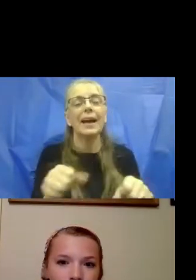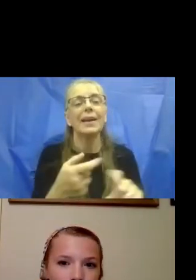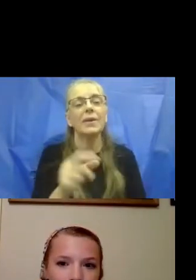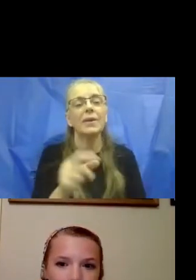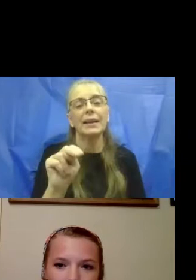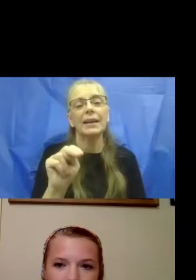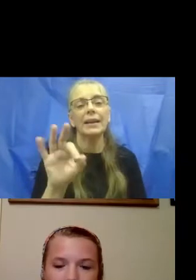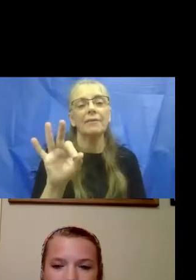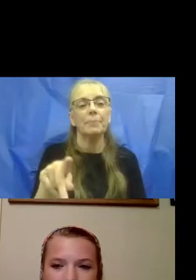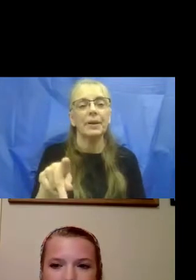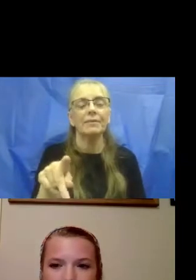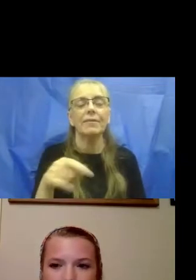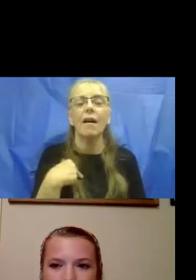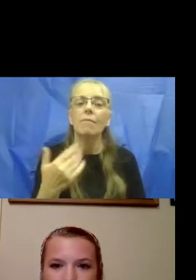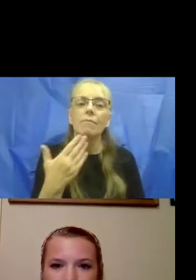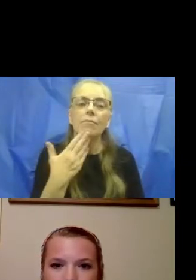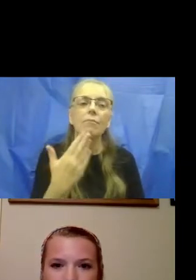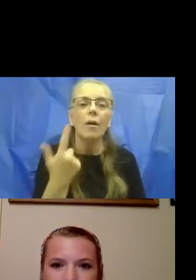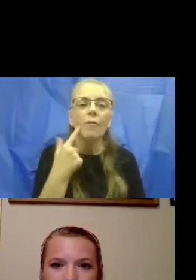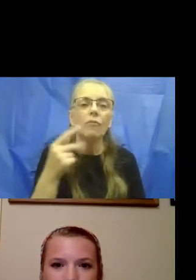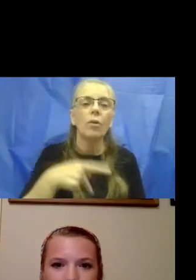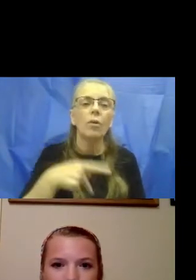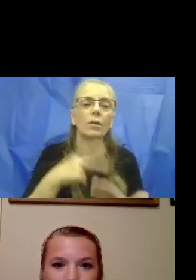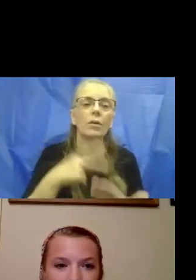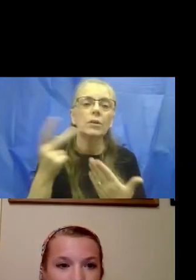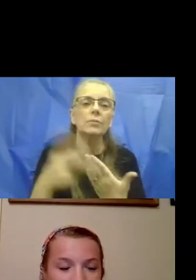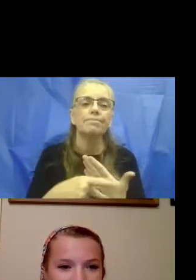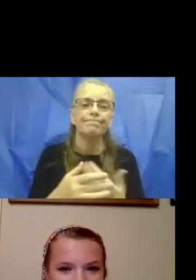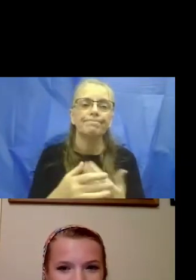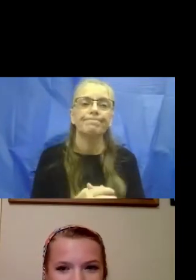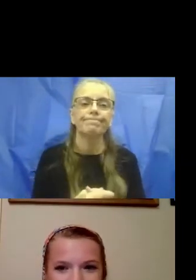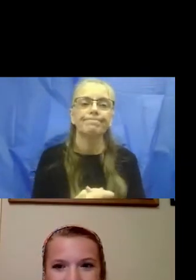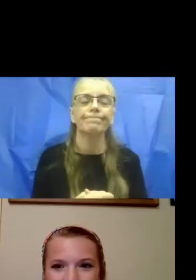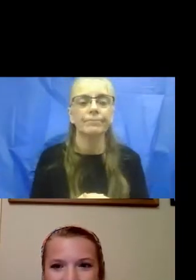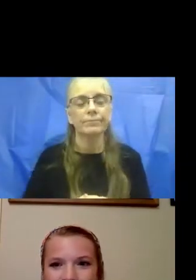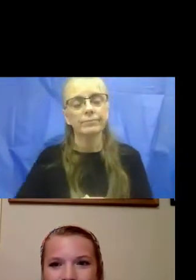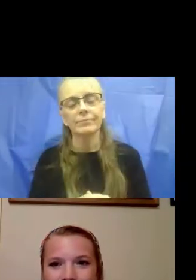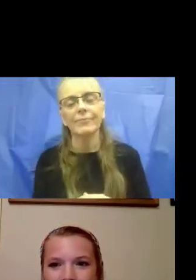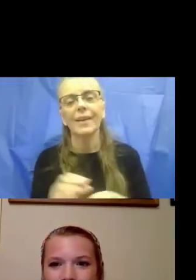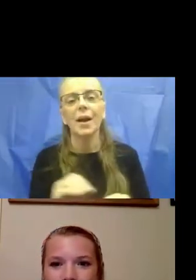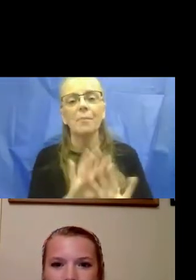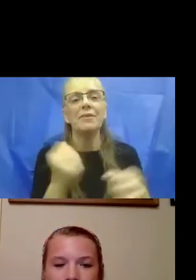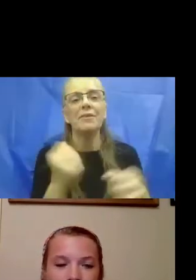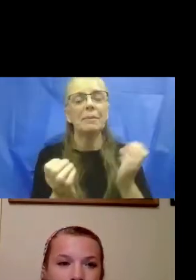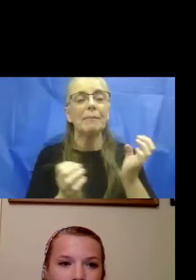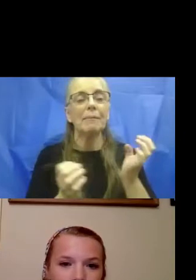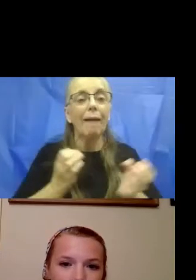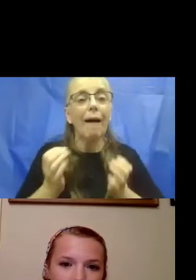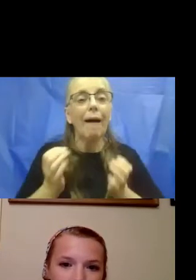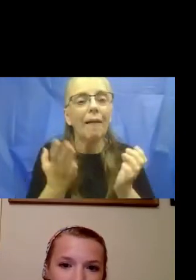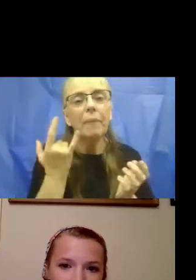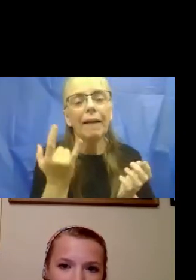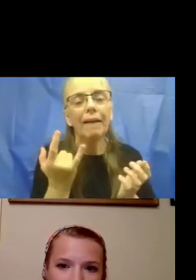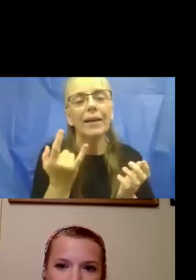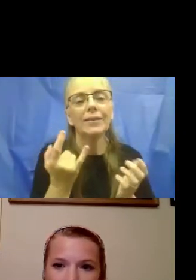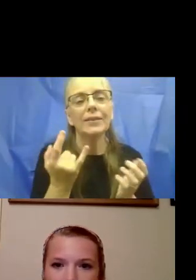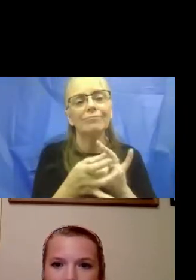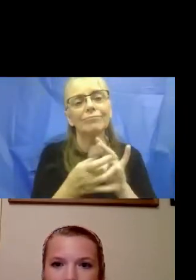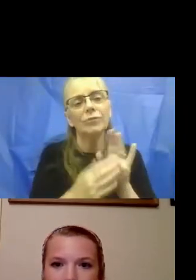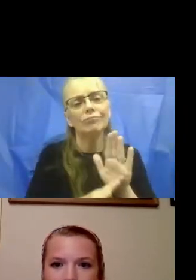I'm so grateful to be in the Nurse Family Partnership program, but obviously, it makes me emotional because of how close I am with